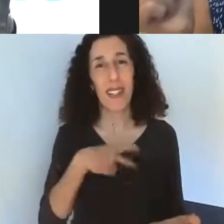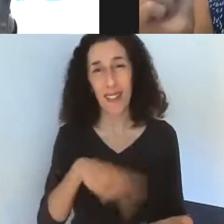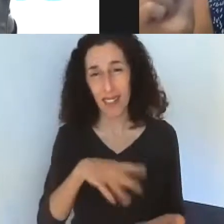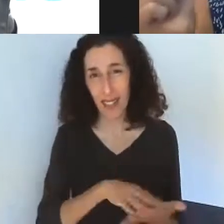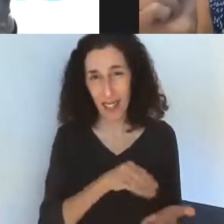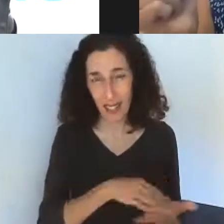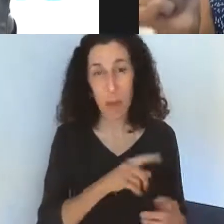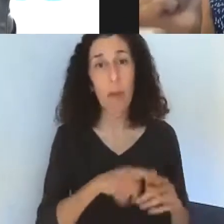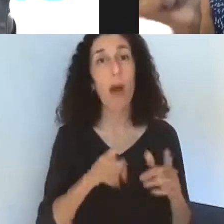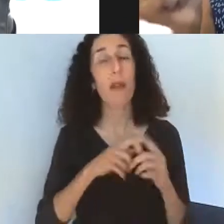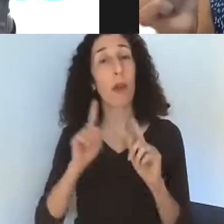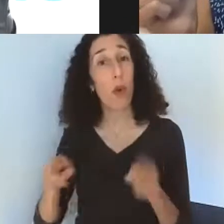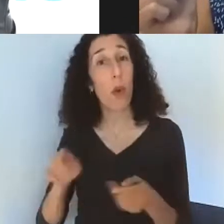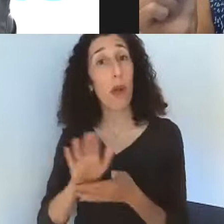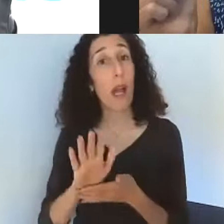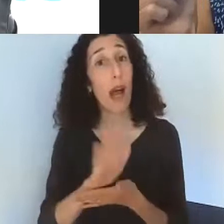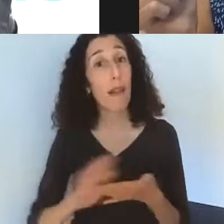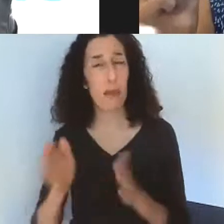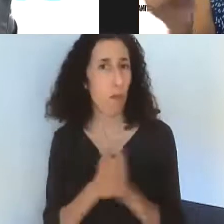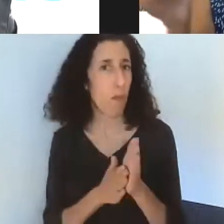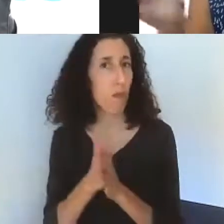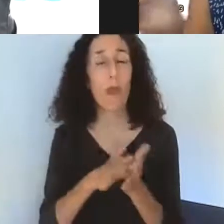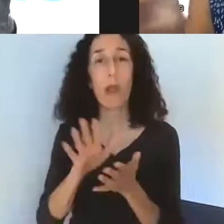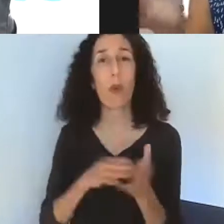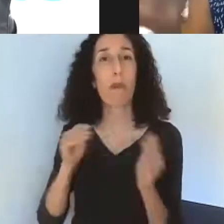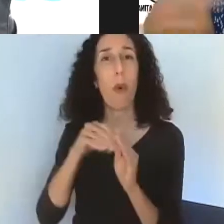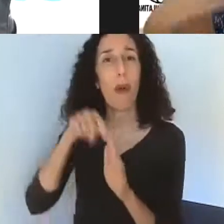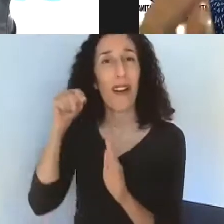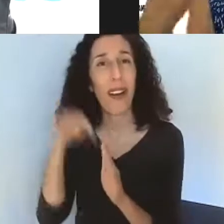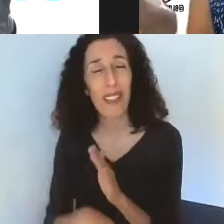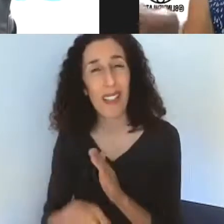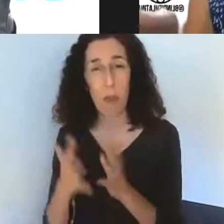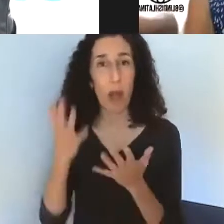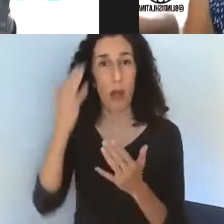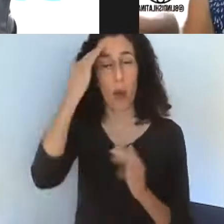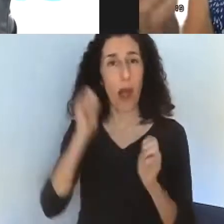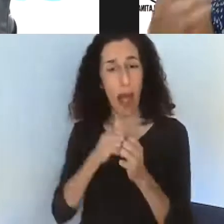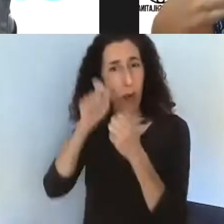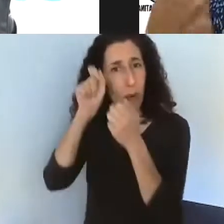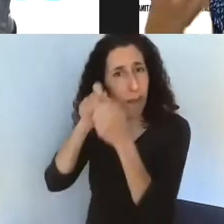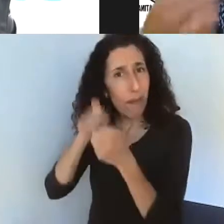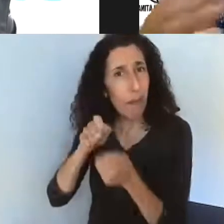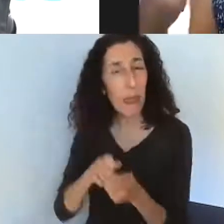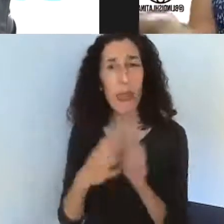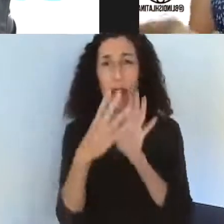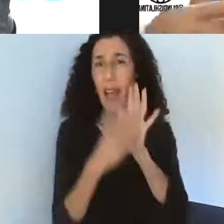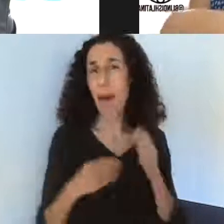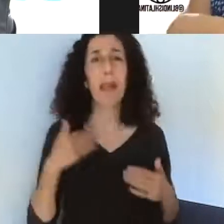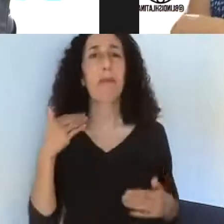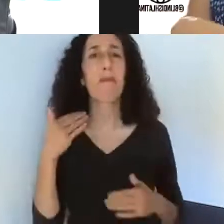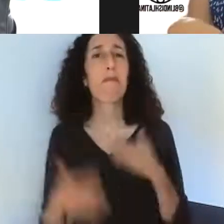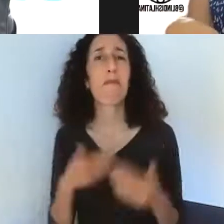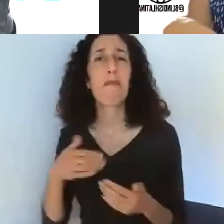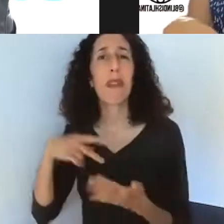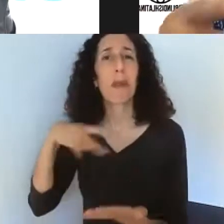into this. And I would go all the time dancing, and I loved it. And I loved just learning more. But what I also realized for